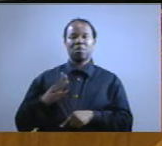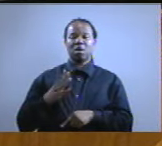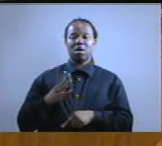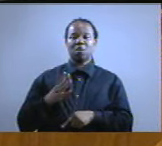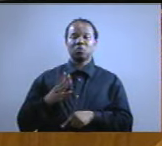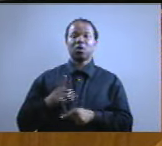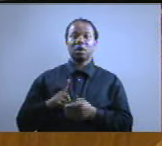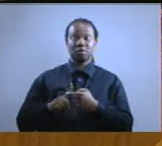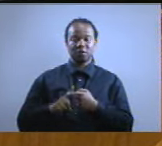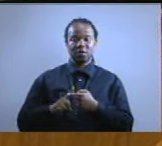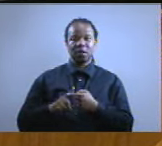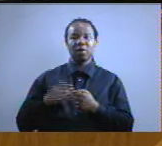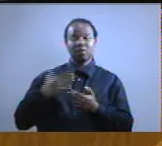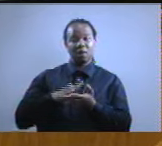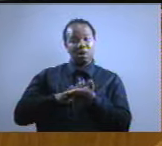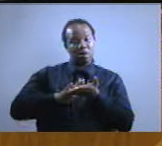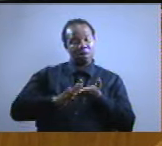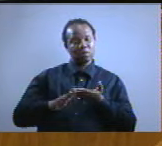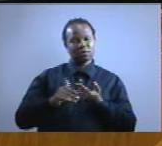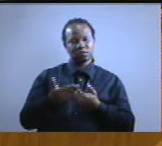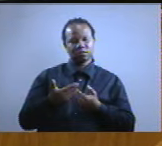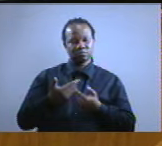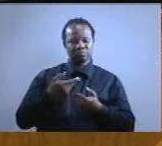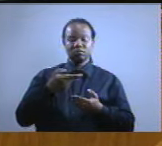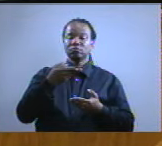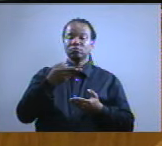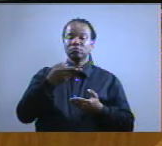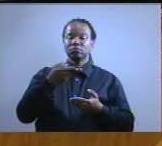Nawumbisi lowu wu khutaza vanhu